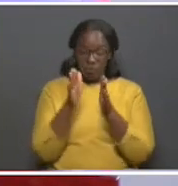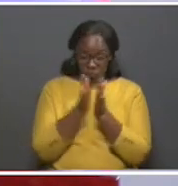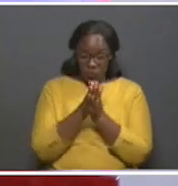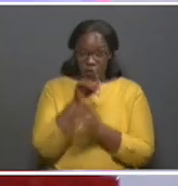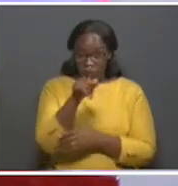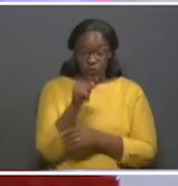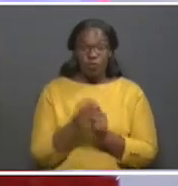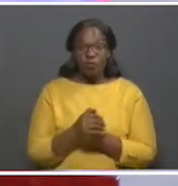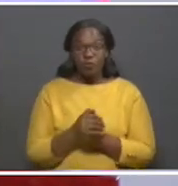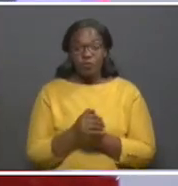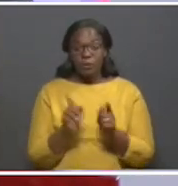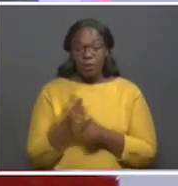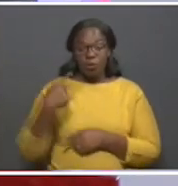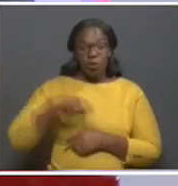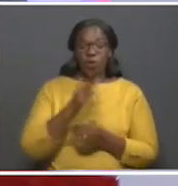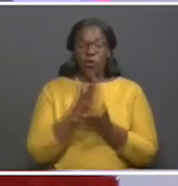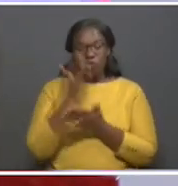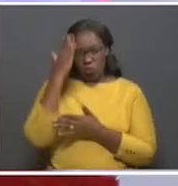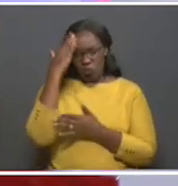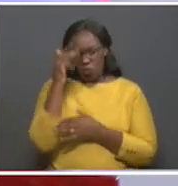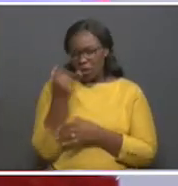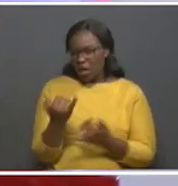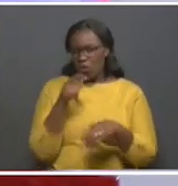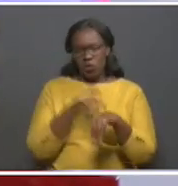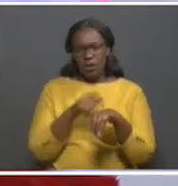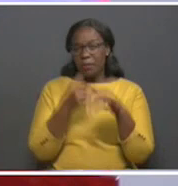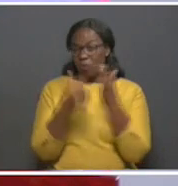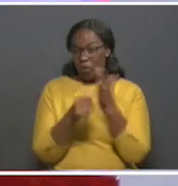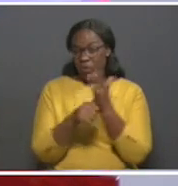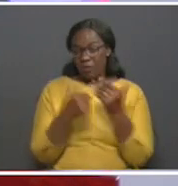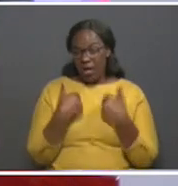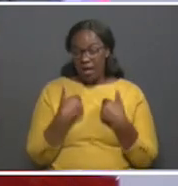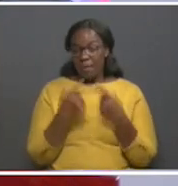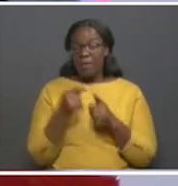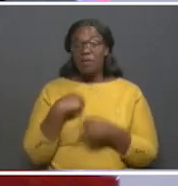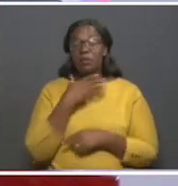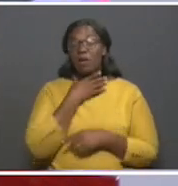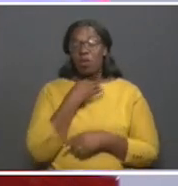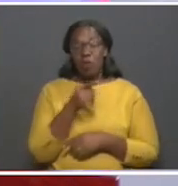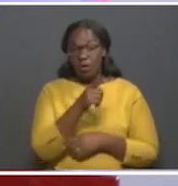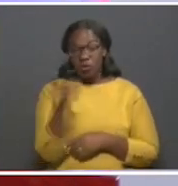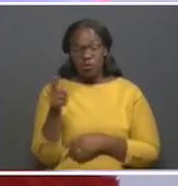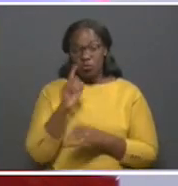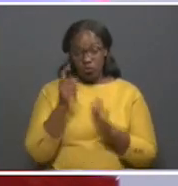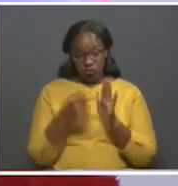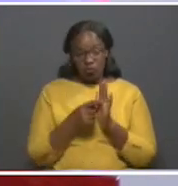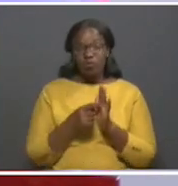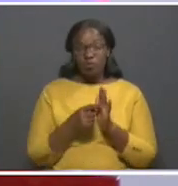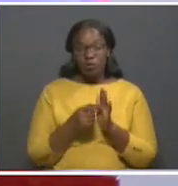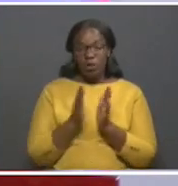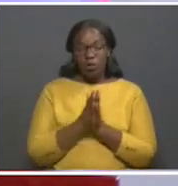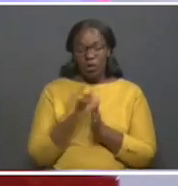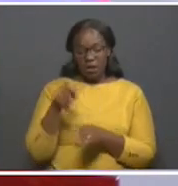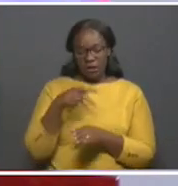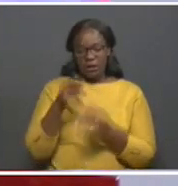us. And we obviously know that these are times of trouble, but I'd like us to acknowledge with the